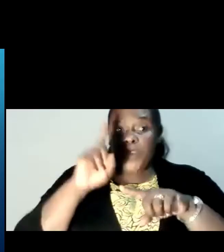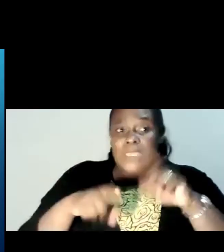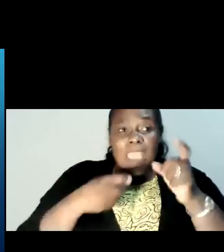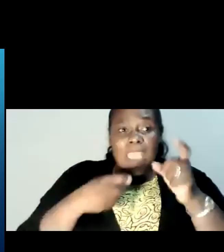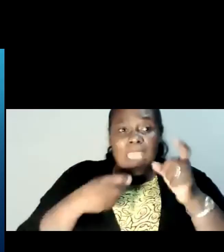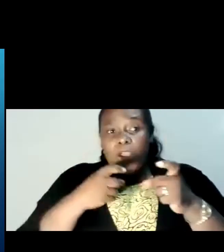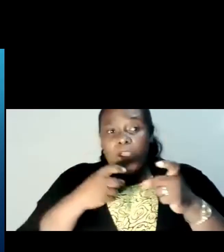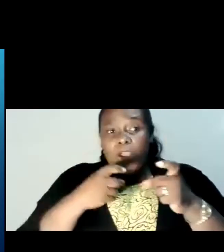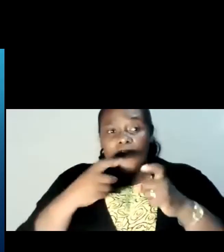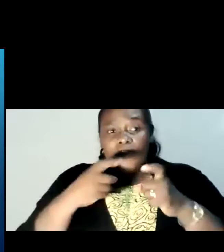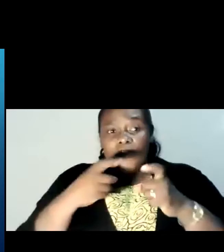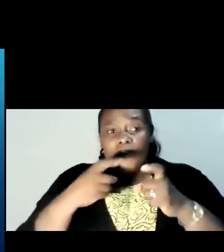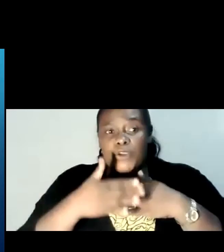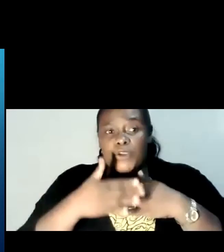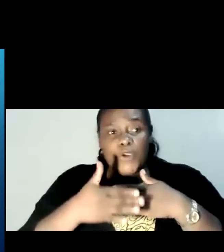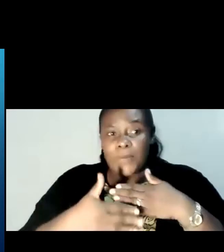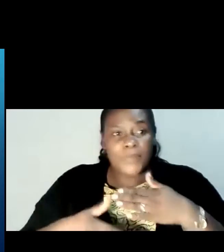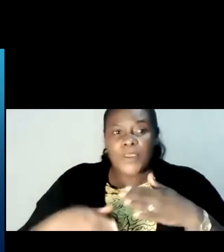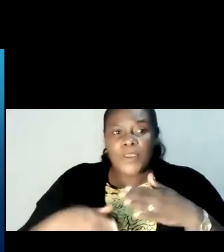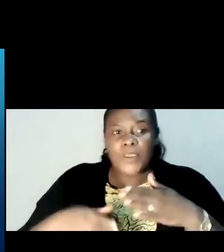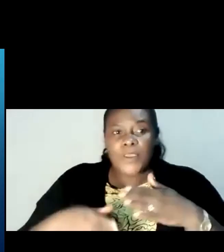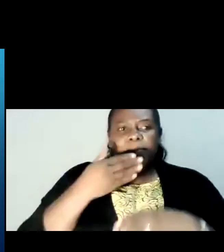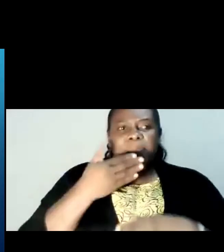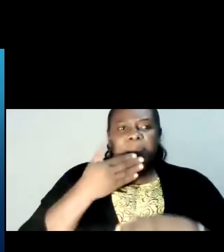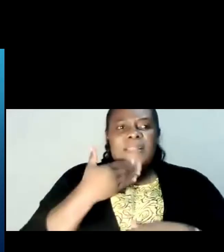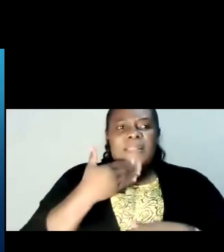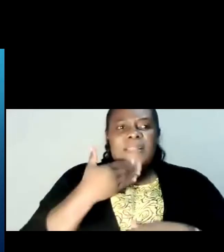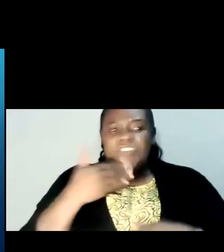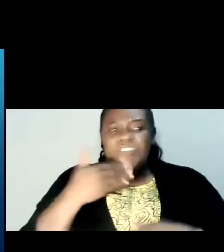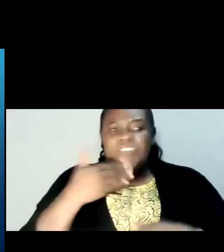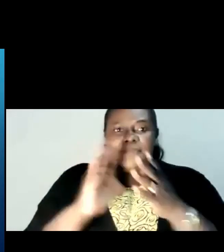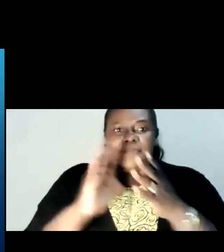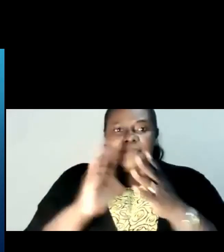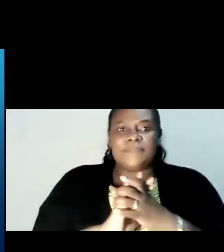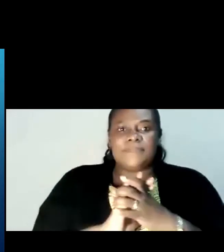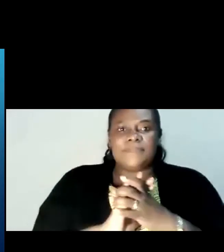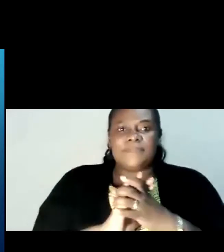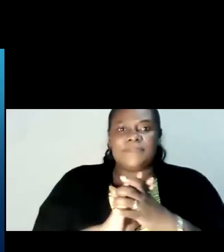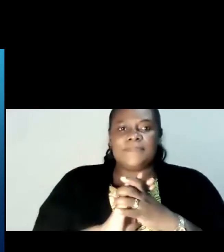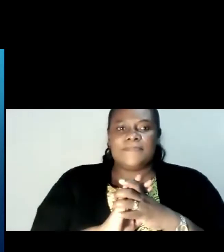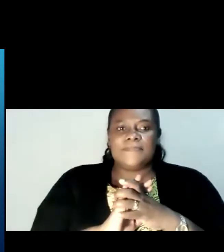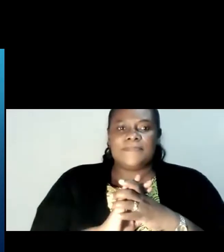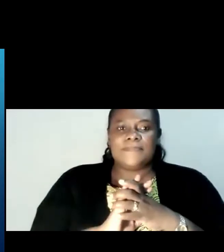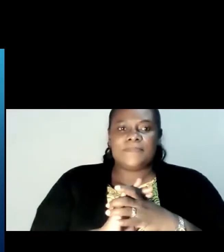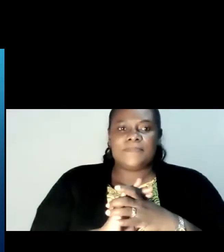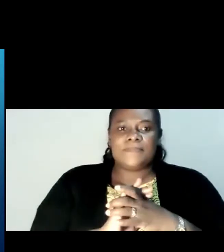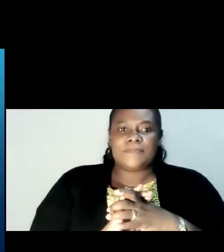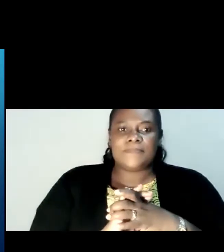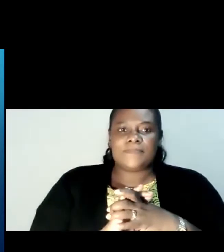develop things like diabetes and other types of chronic diseases.